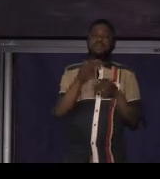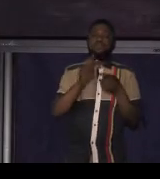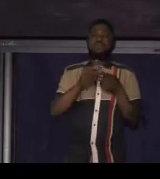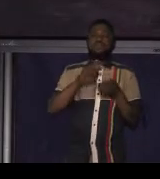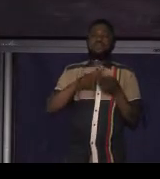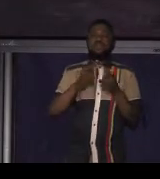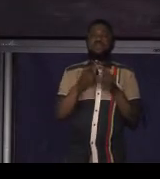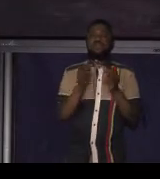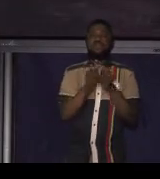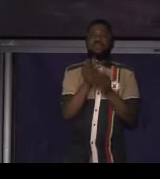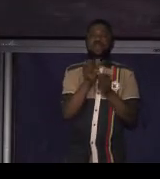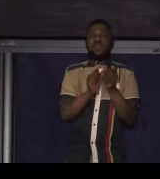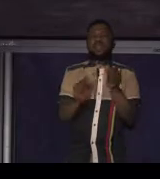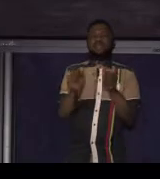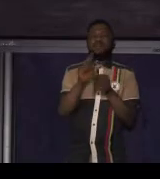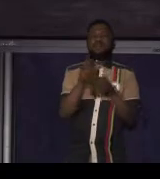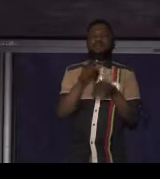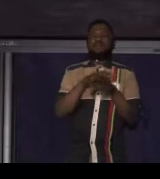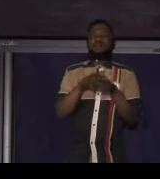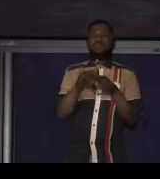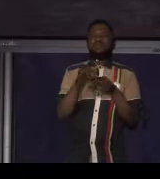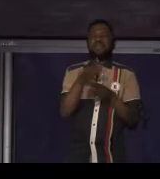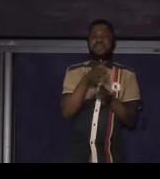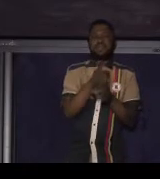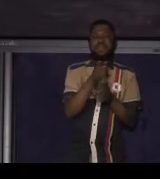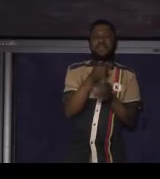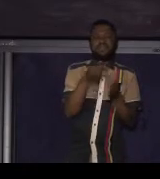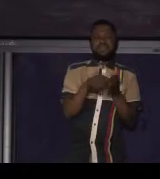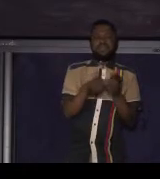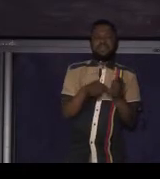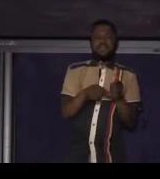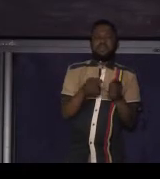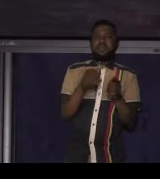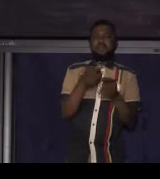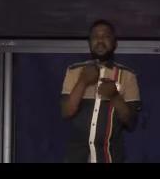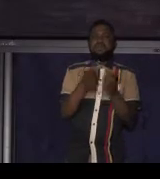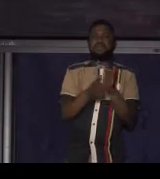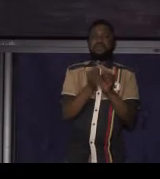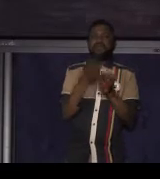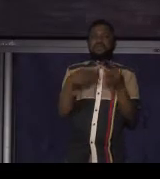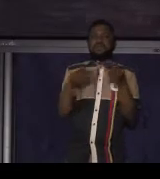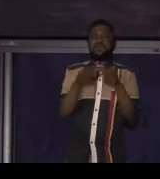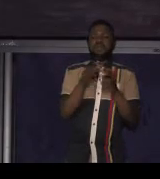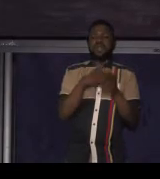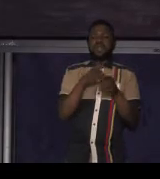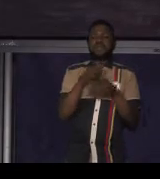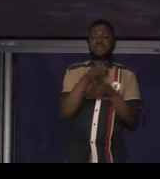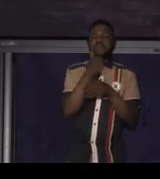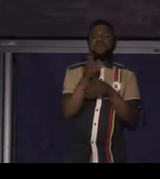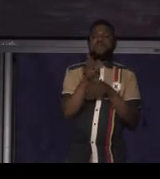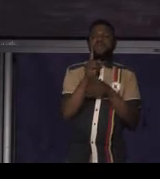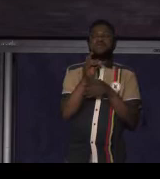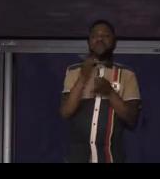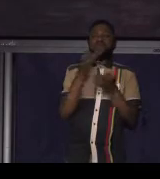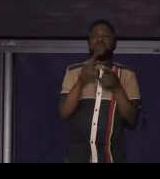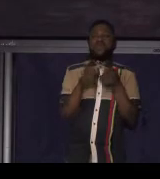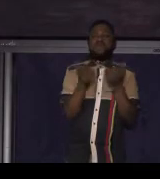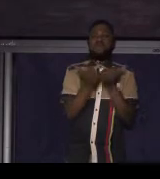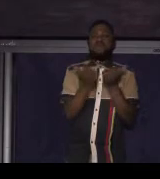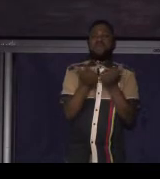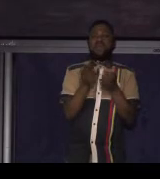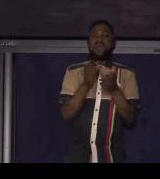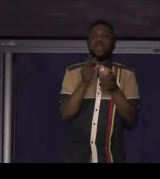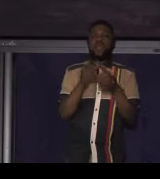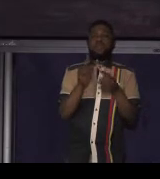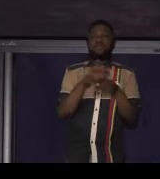others, you need to relate with everybody. You don't take this as the most valued and the other one you